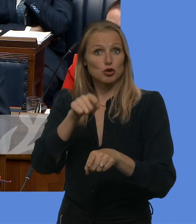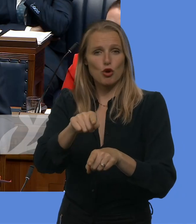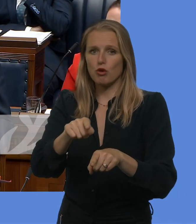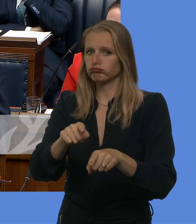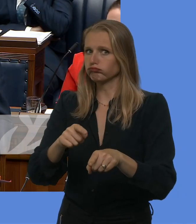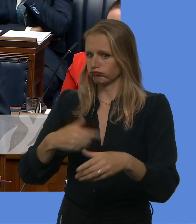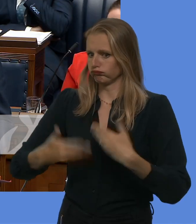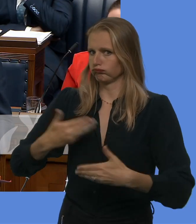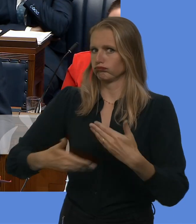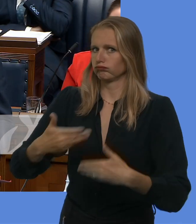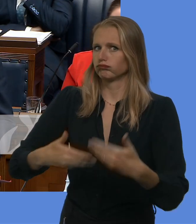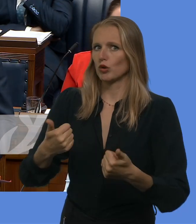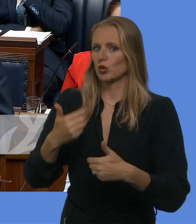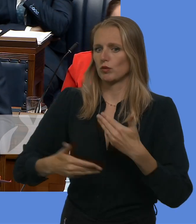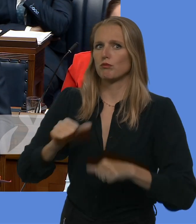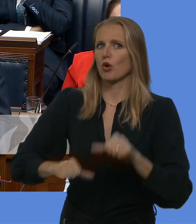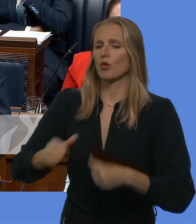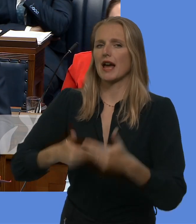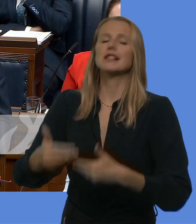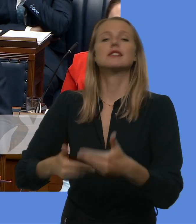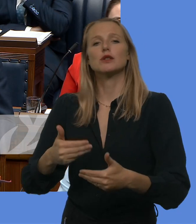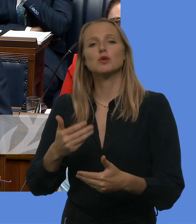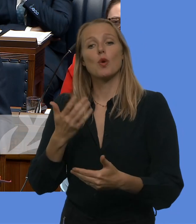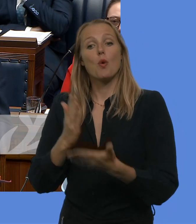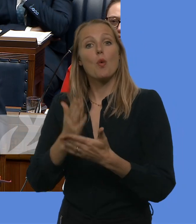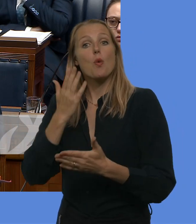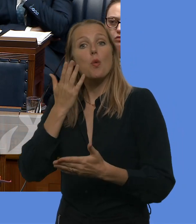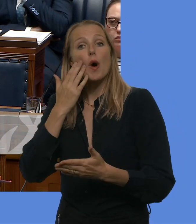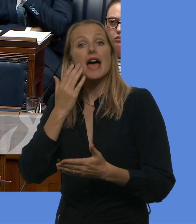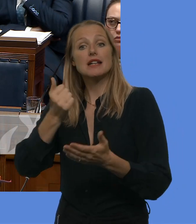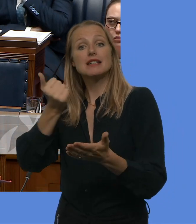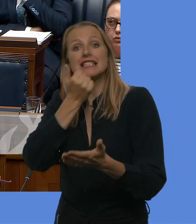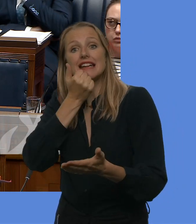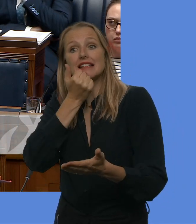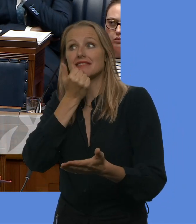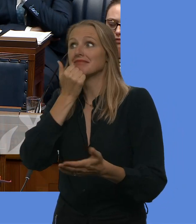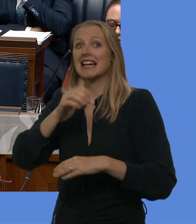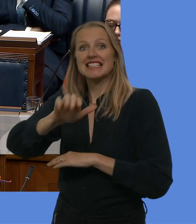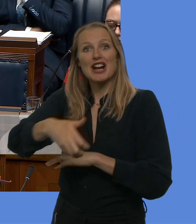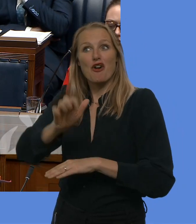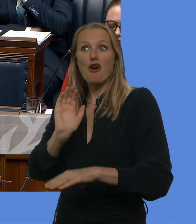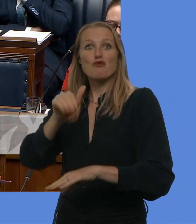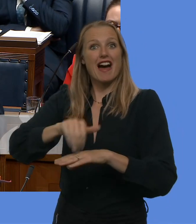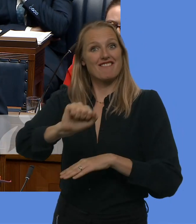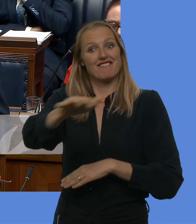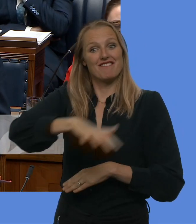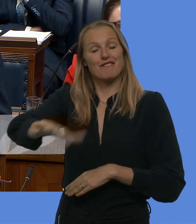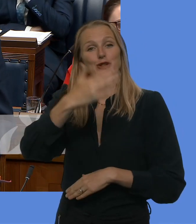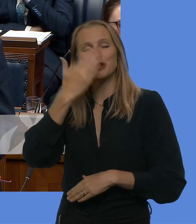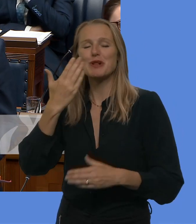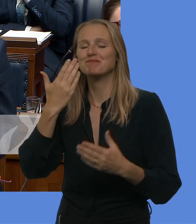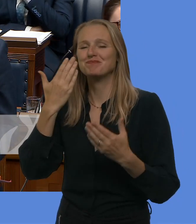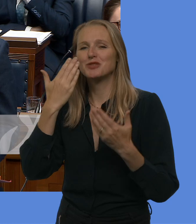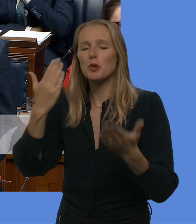further obstacle in respect of us moving forward into construction. The precise date when a digger will arrive on site, I can't give the